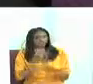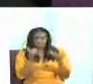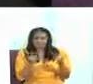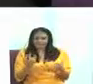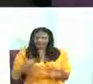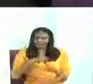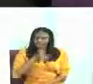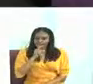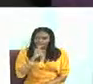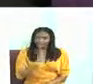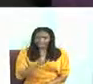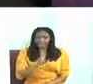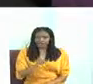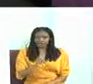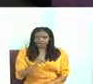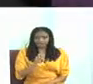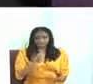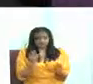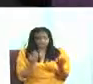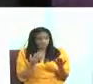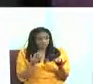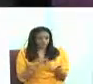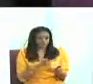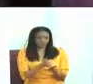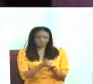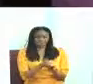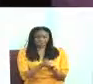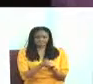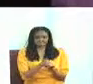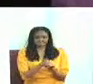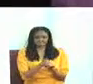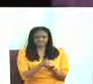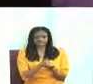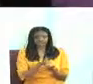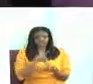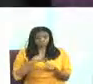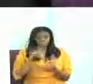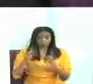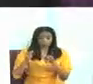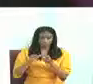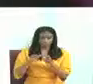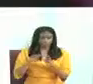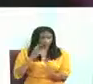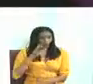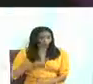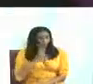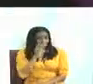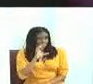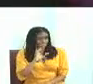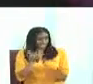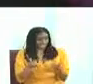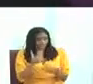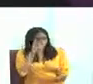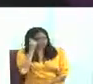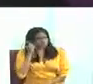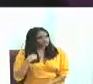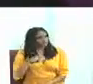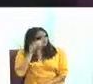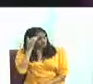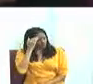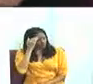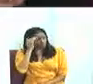be honest. And I'm going to Washington, D.C. now, because we know that our people